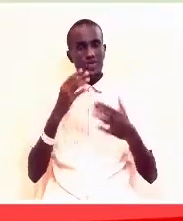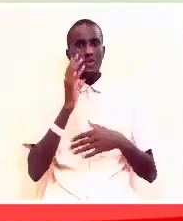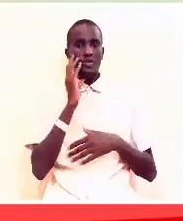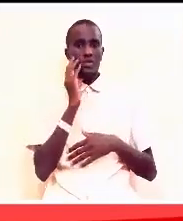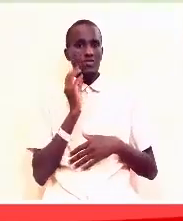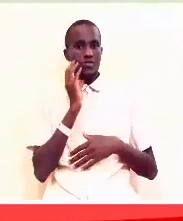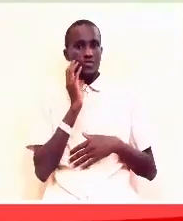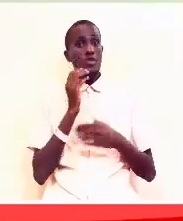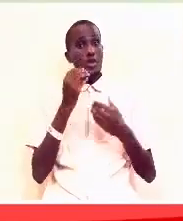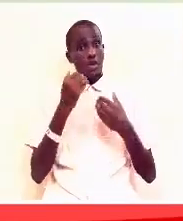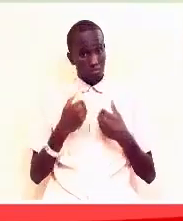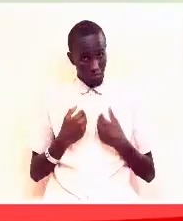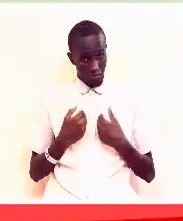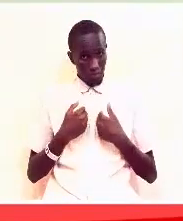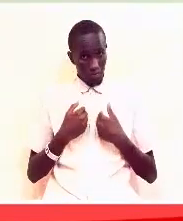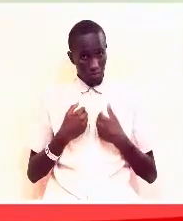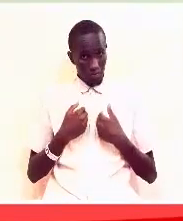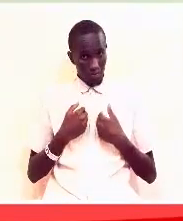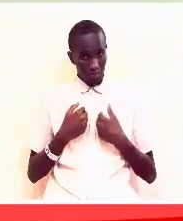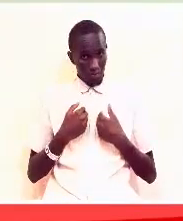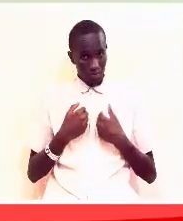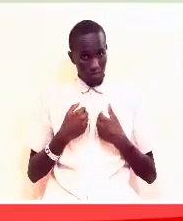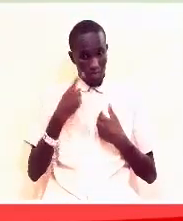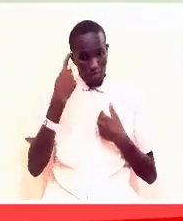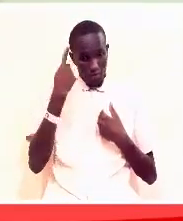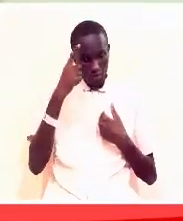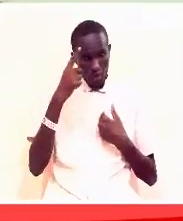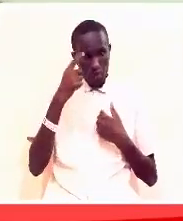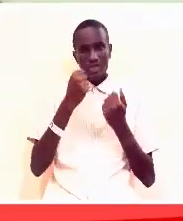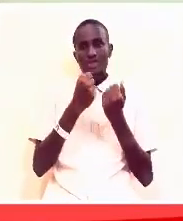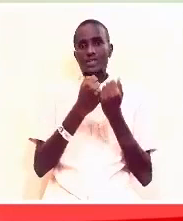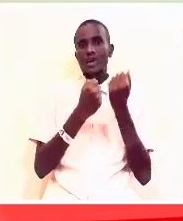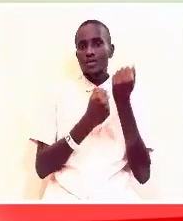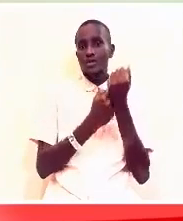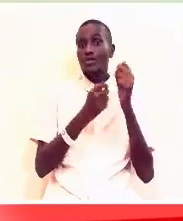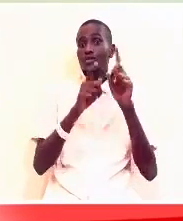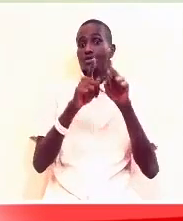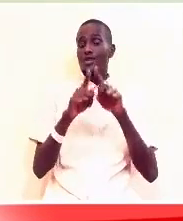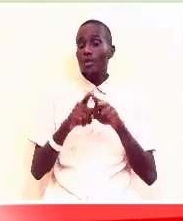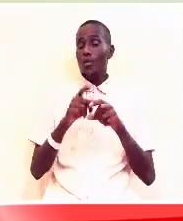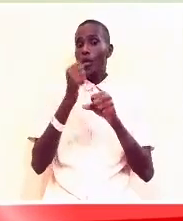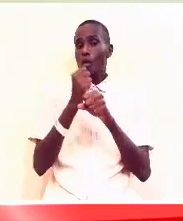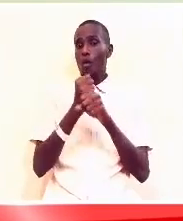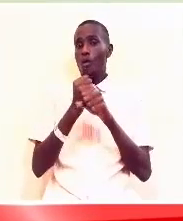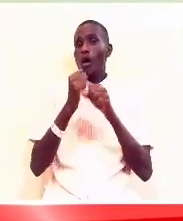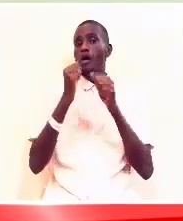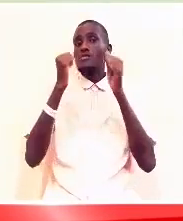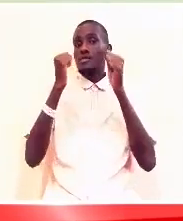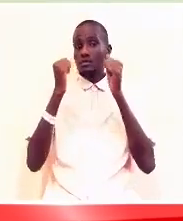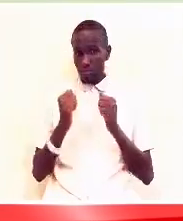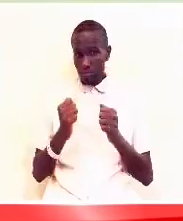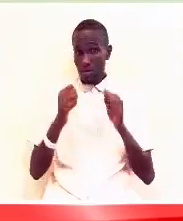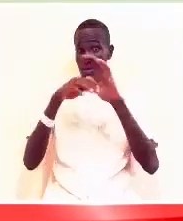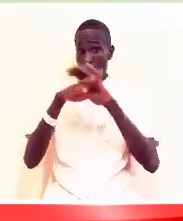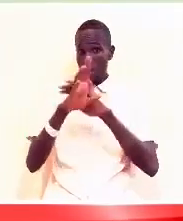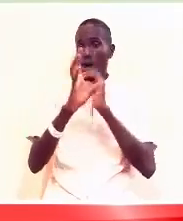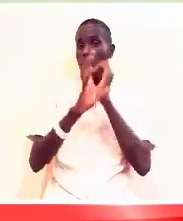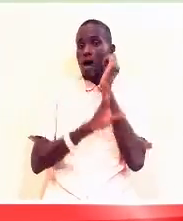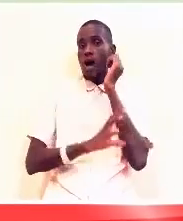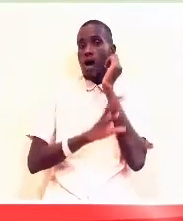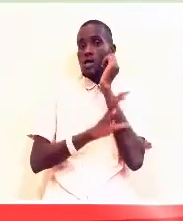record, track record of being selfless, of putting the interests of the nation above